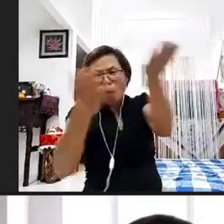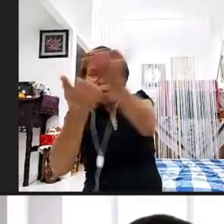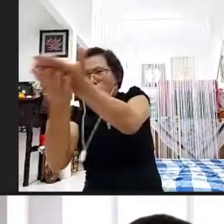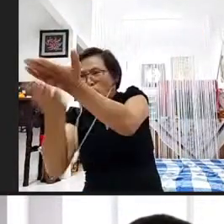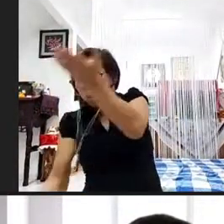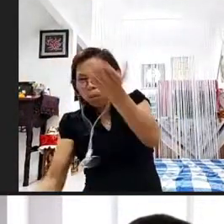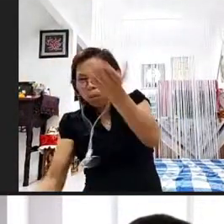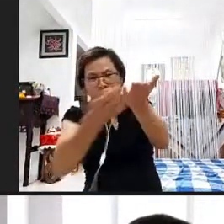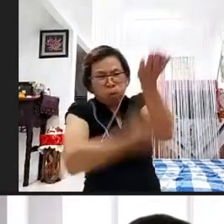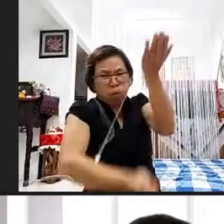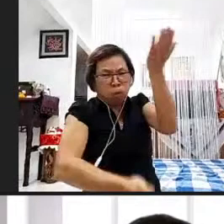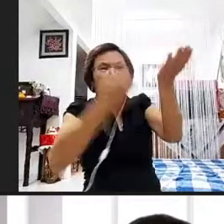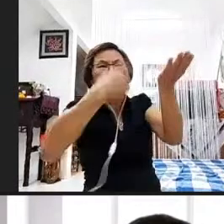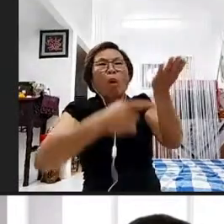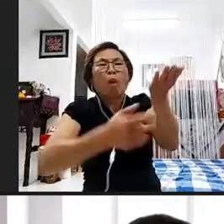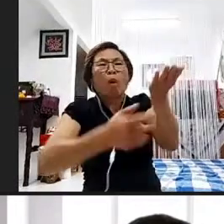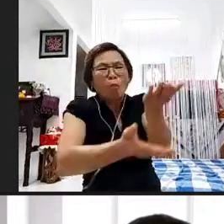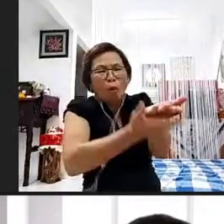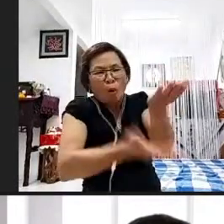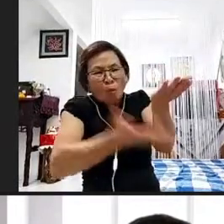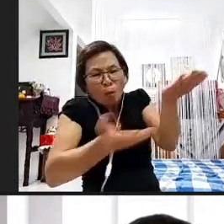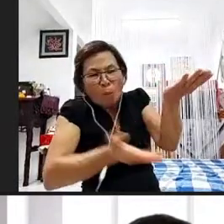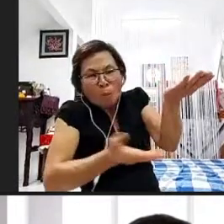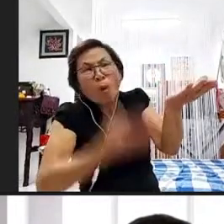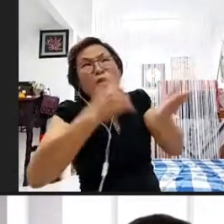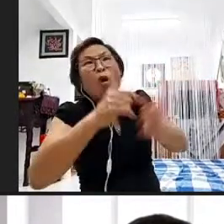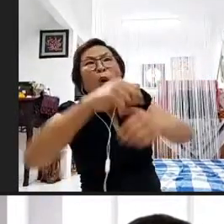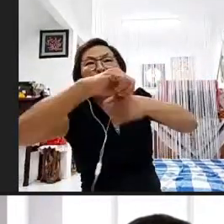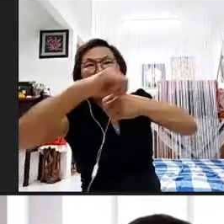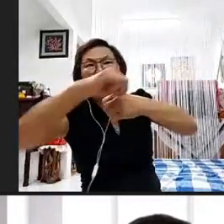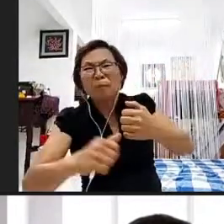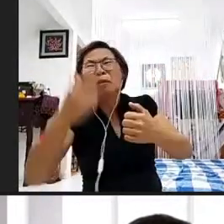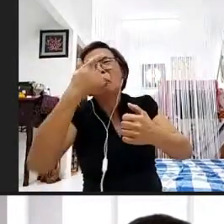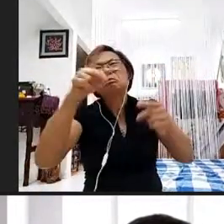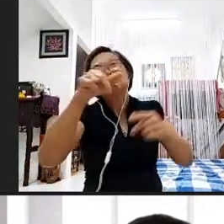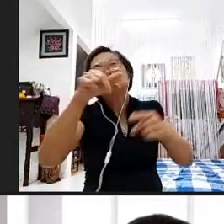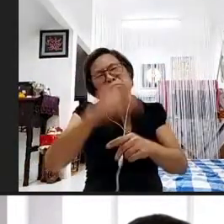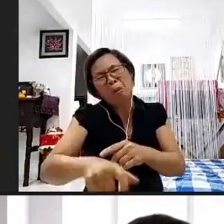operations. And because people are also so fearful about